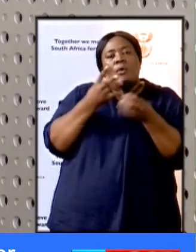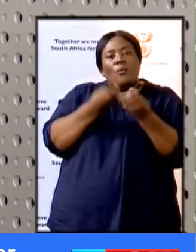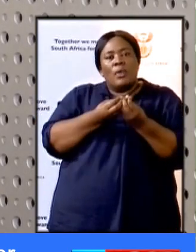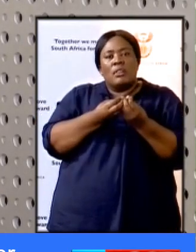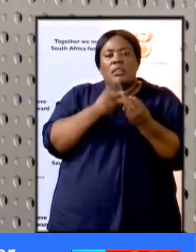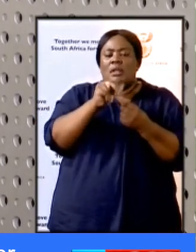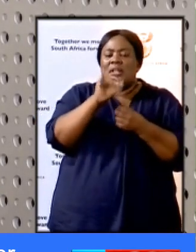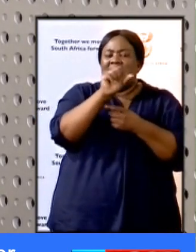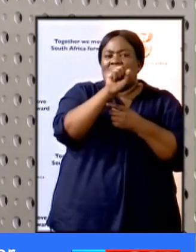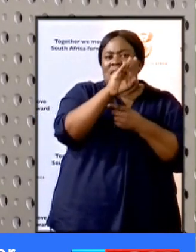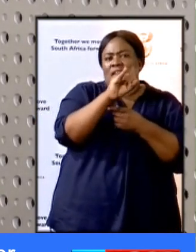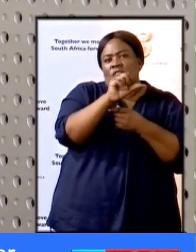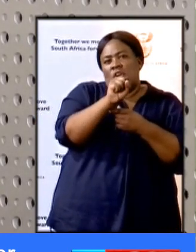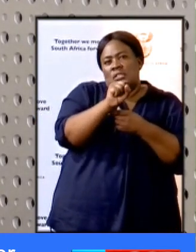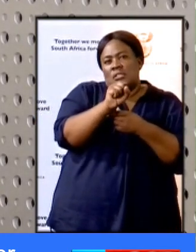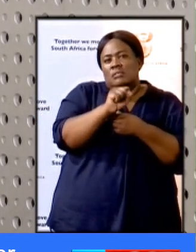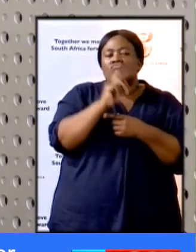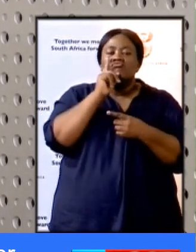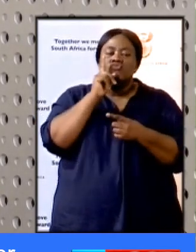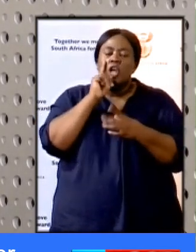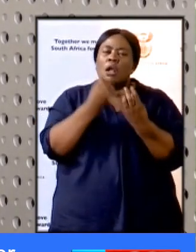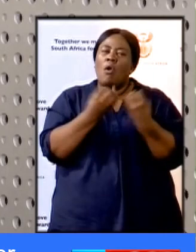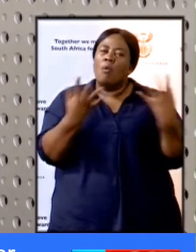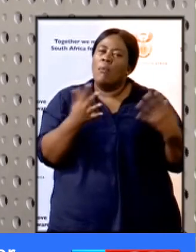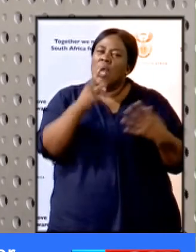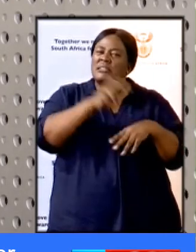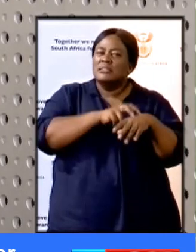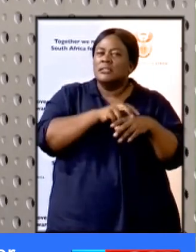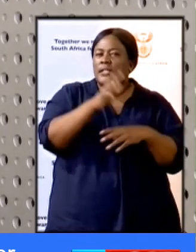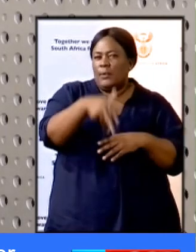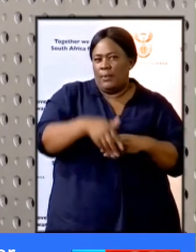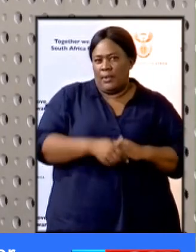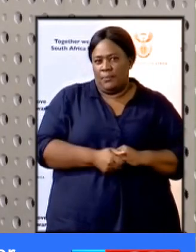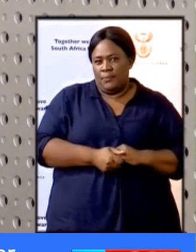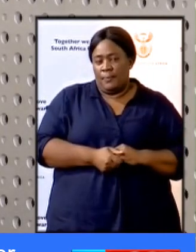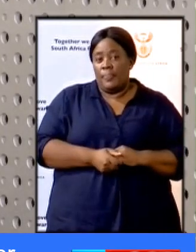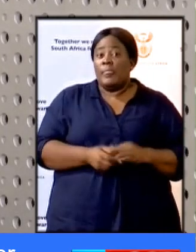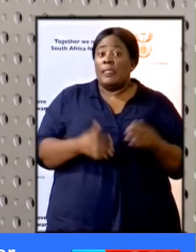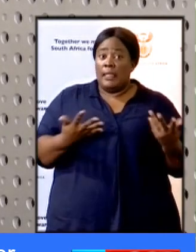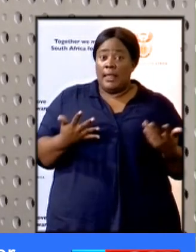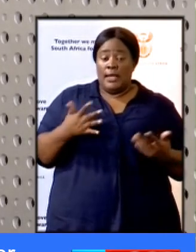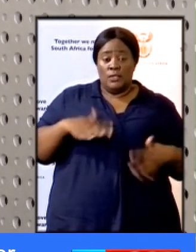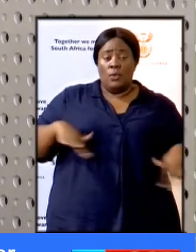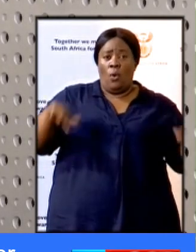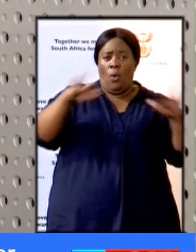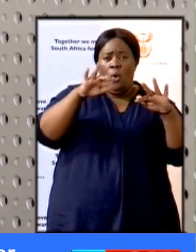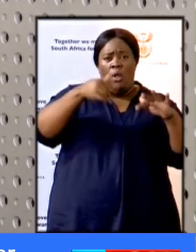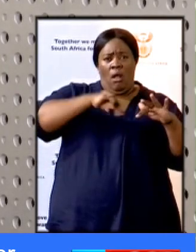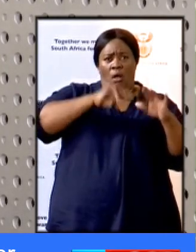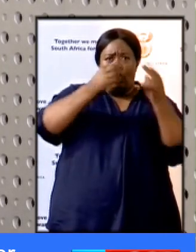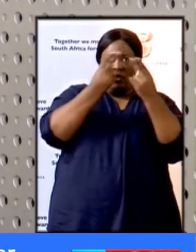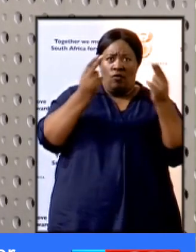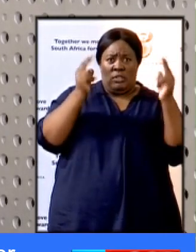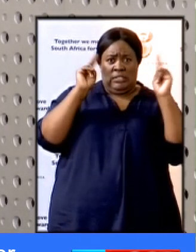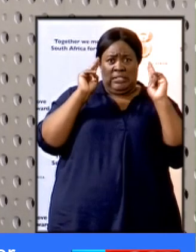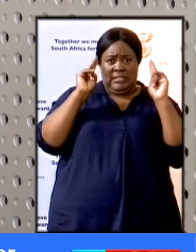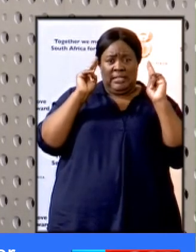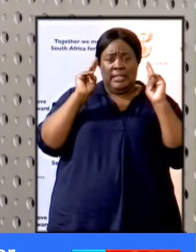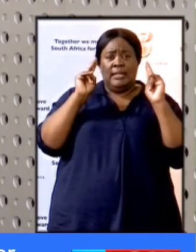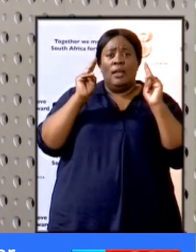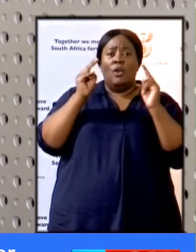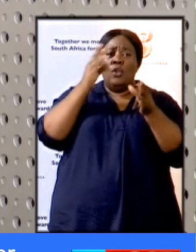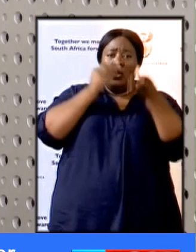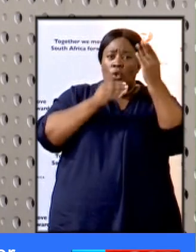modeling these costs. Given the fact that all our universities have already dispersed learning